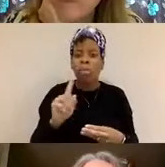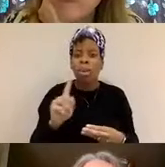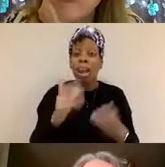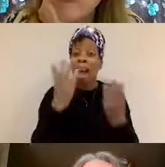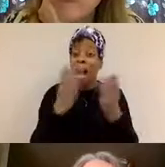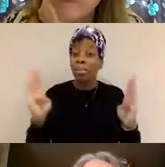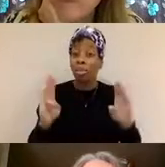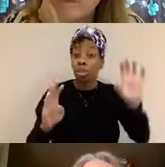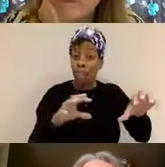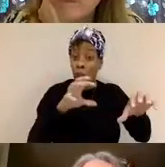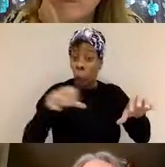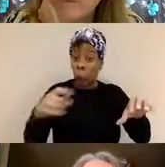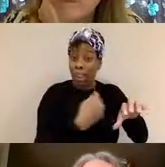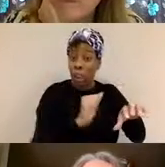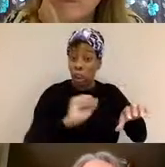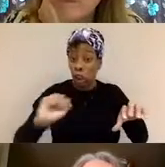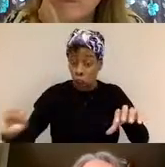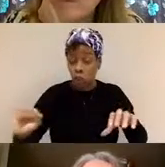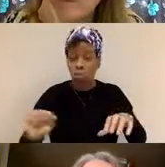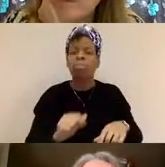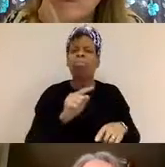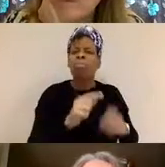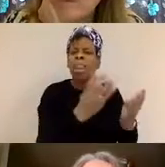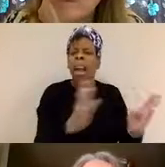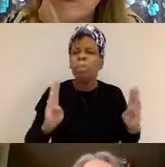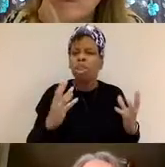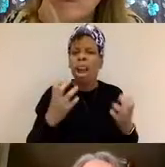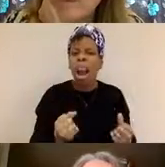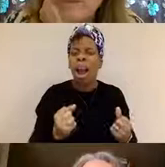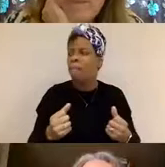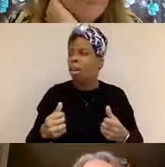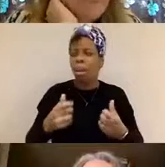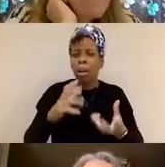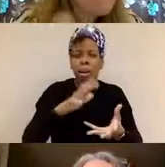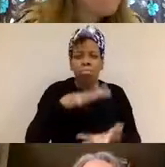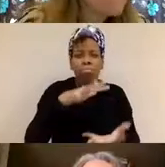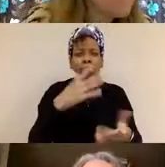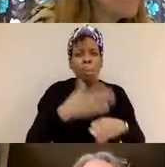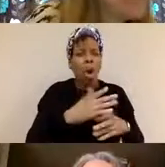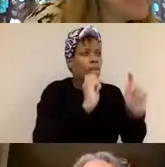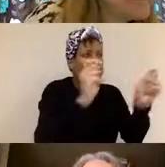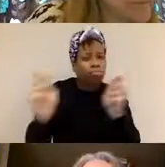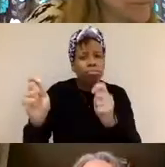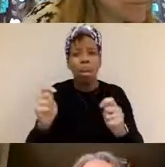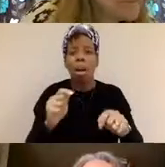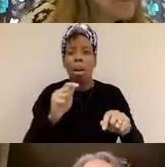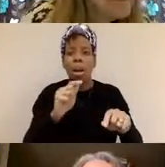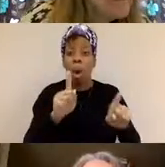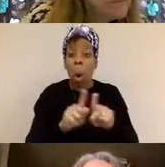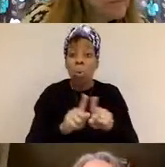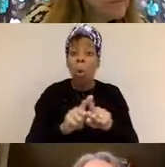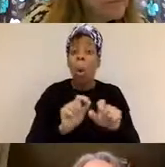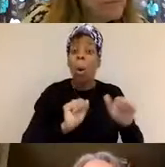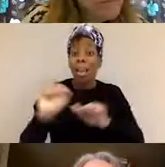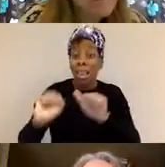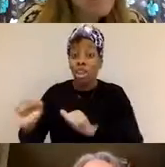will bring together works made by participants of the Exploring Collections courses and works from each of those